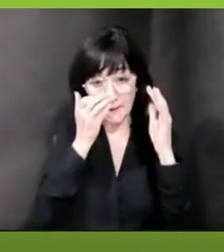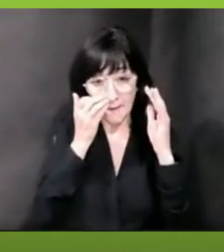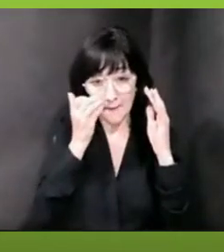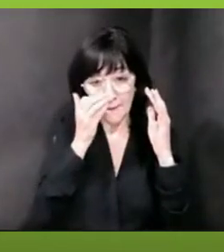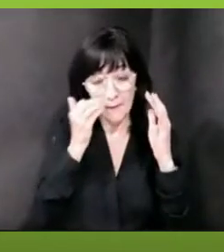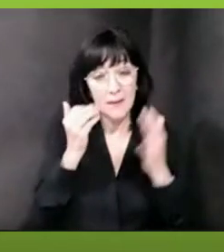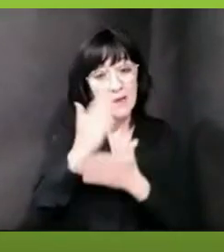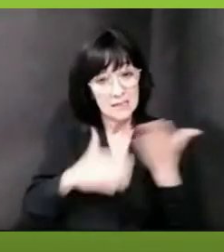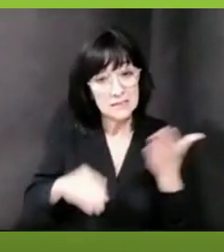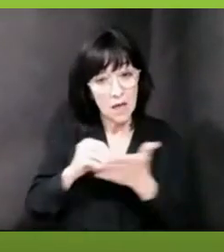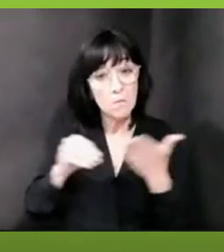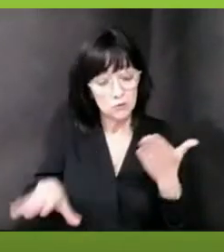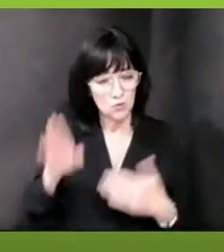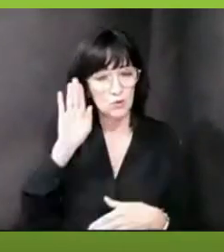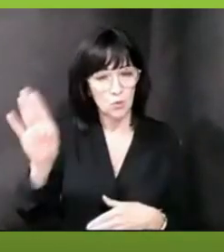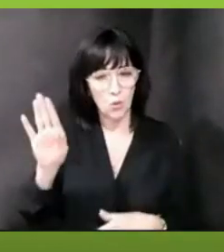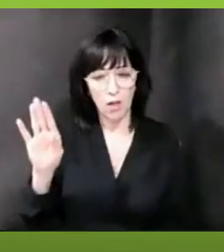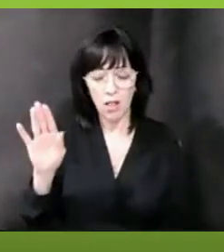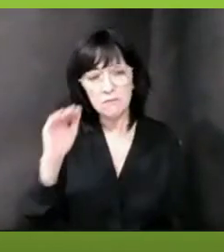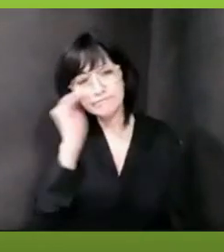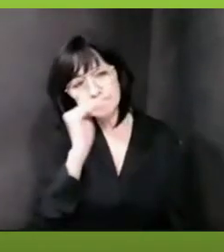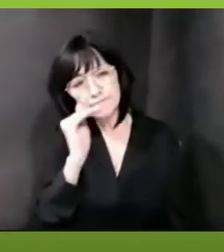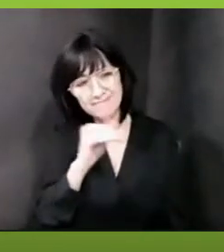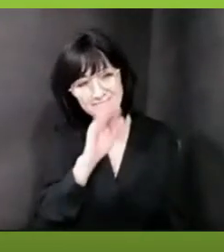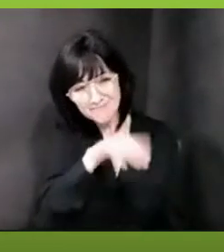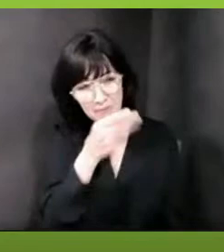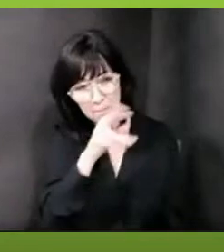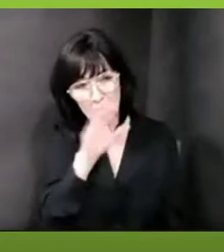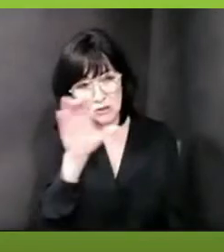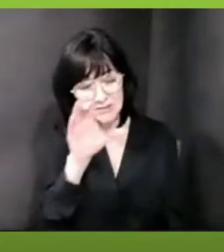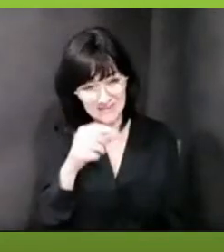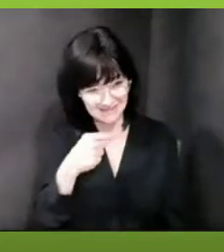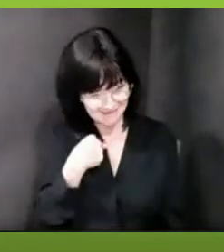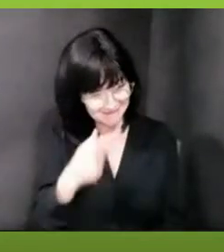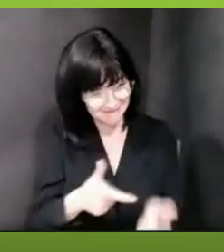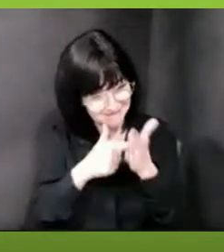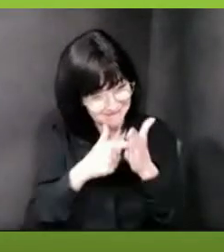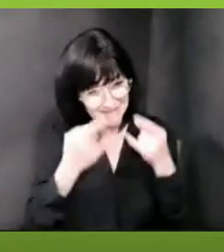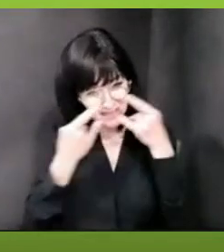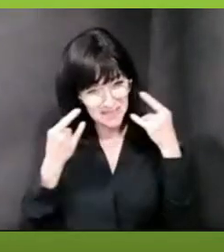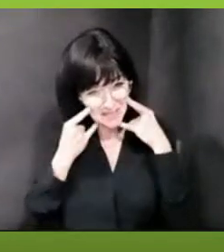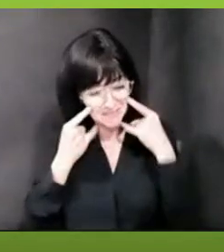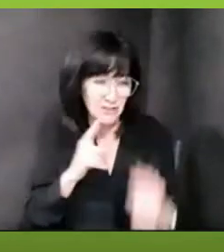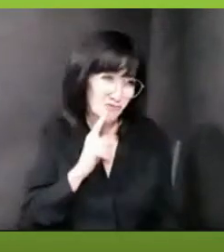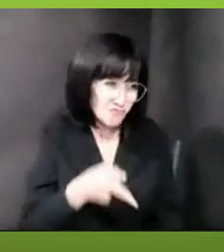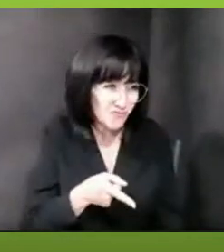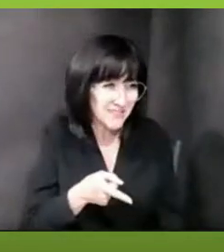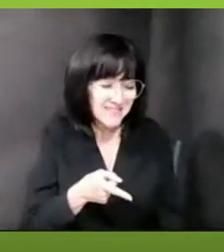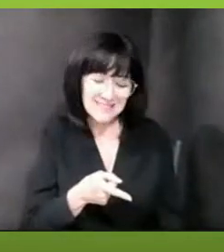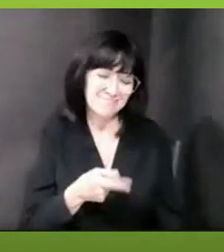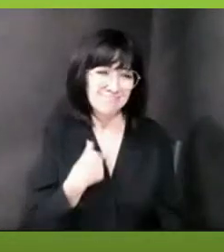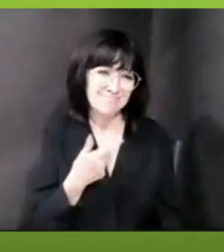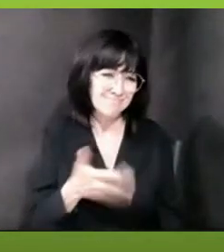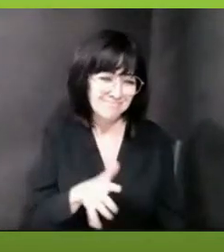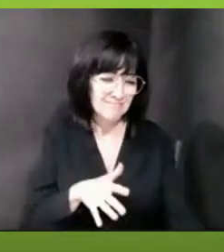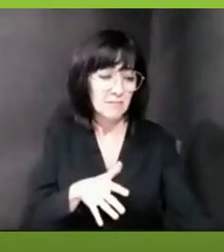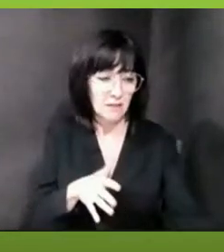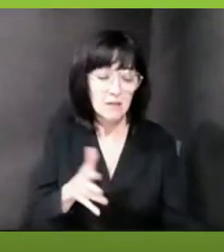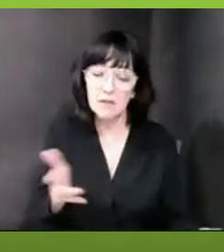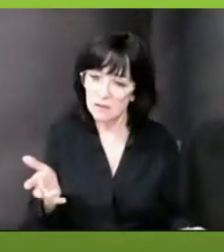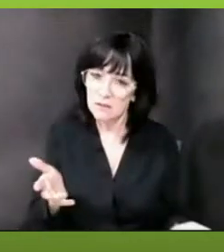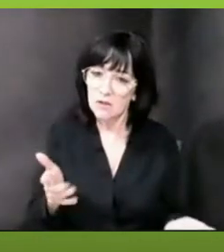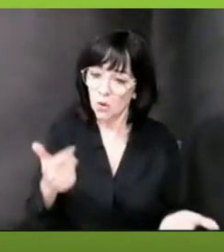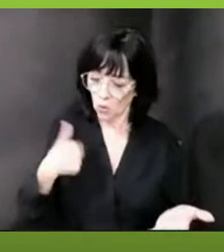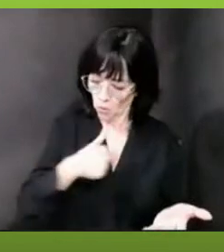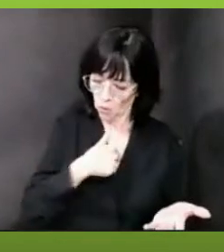am I wearing the mask? So that's what we call teaching moments. So we're already frustrated, we have anxiety, but we are the adults,